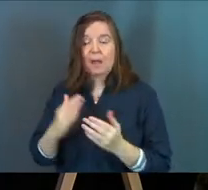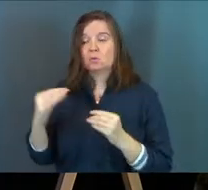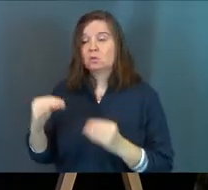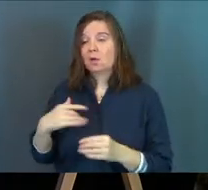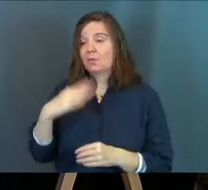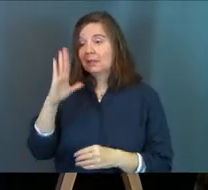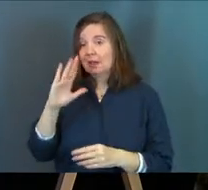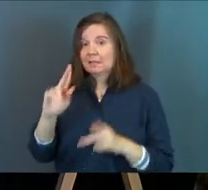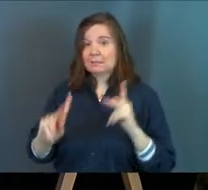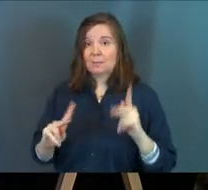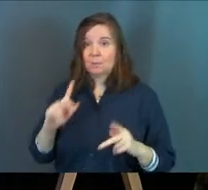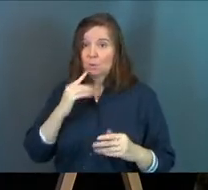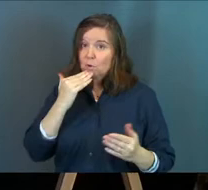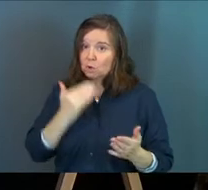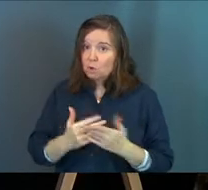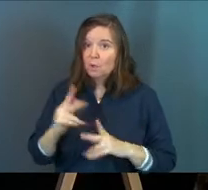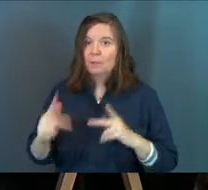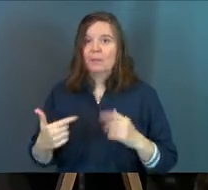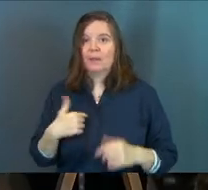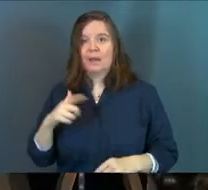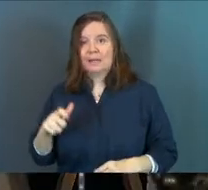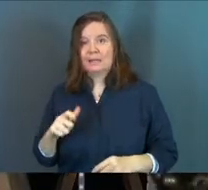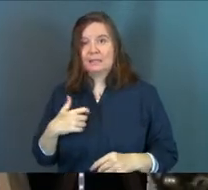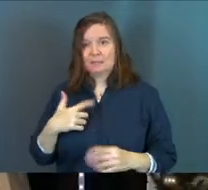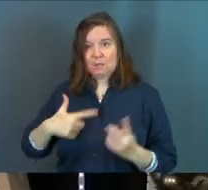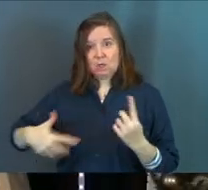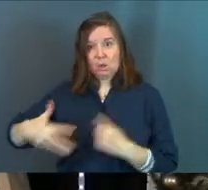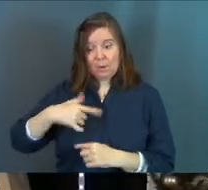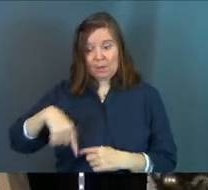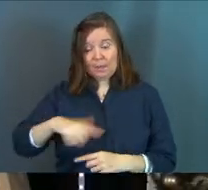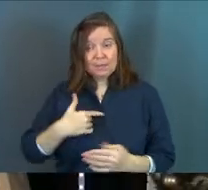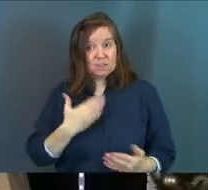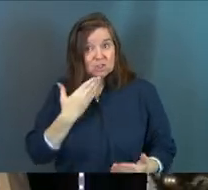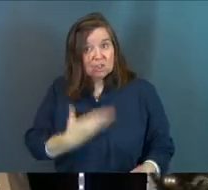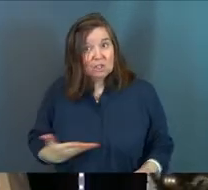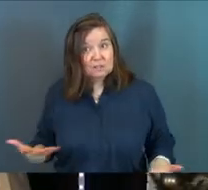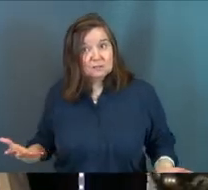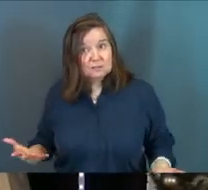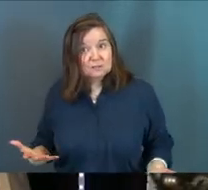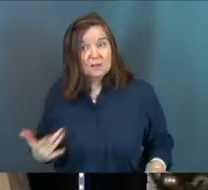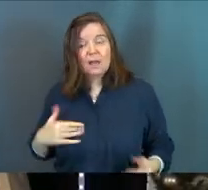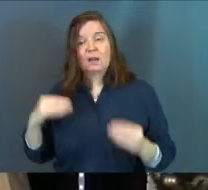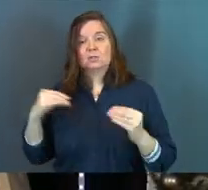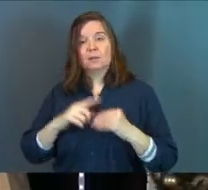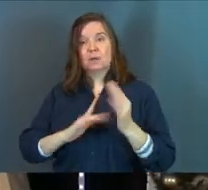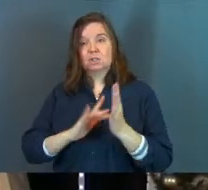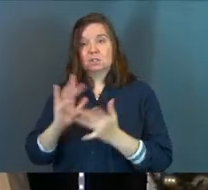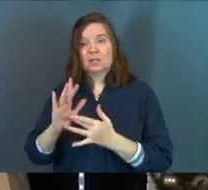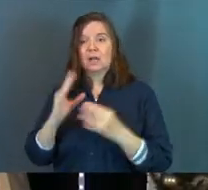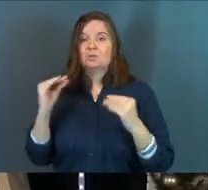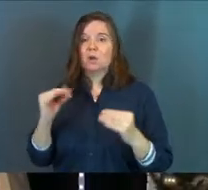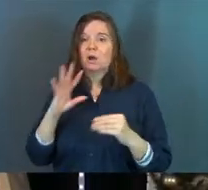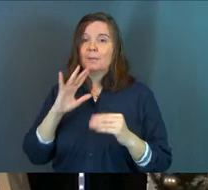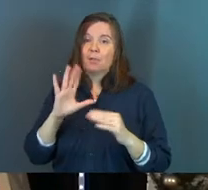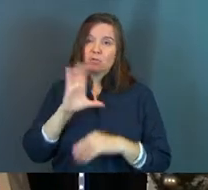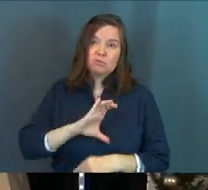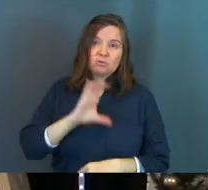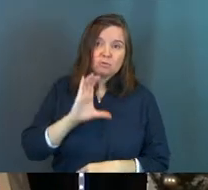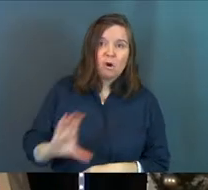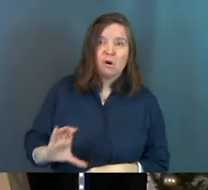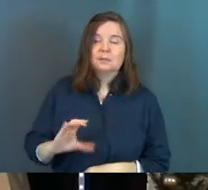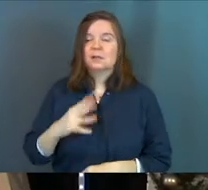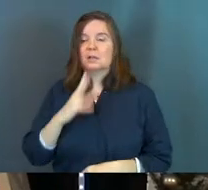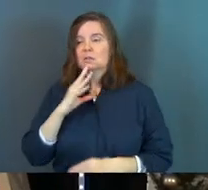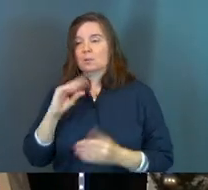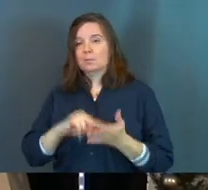that God's people were good people and that I needed to be around them. Isn't that good? And I was taught about Jesus, and I was taught about the cross, and I